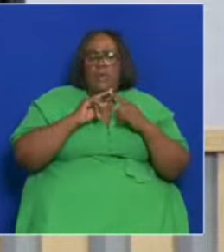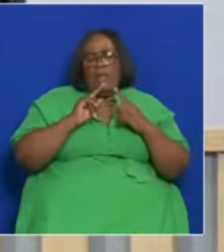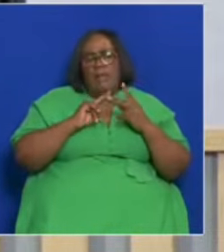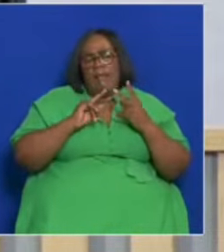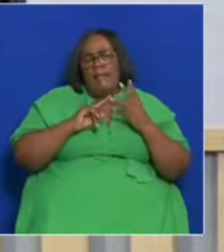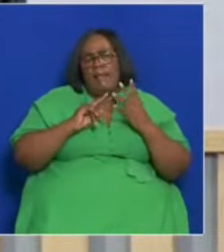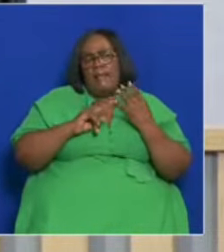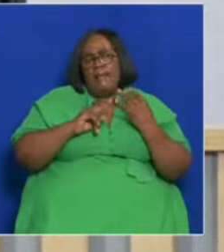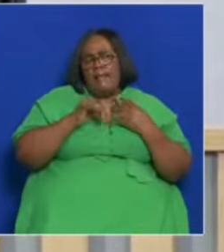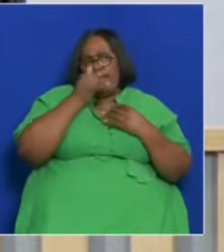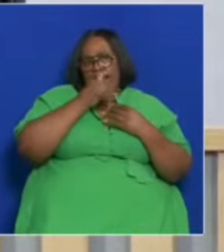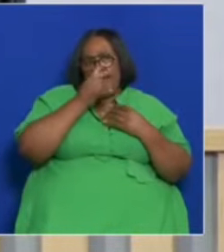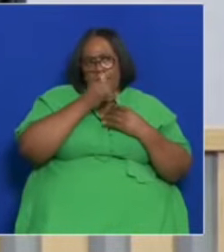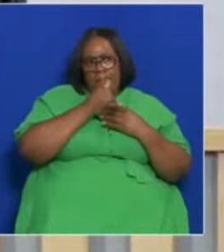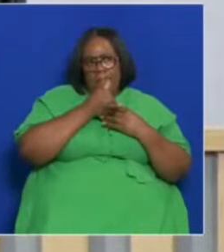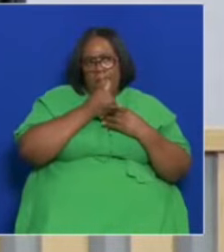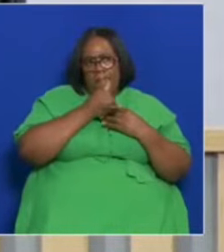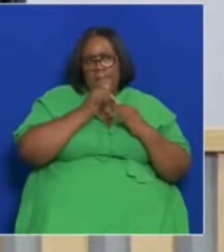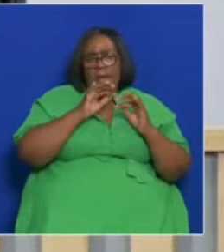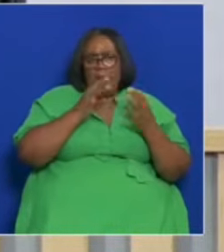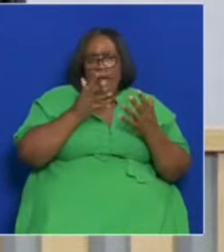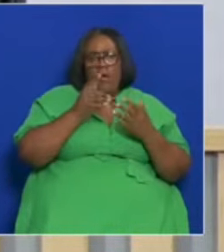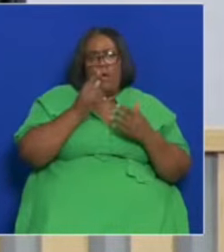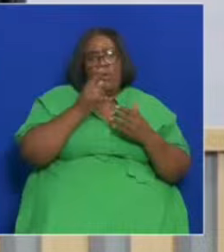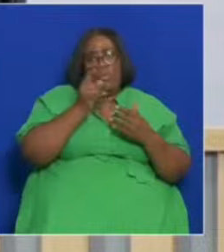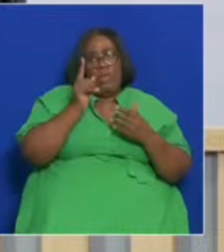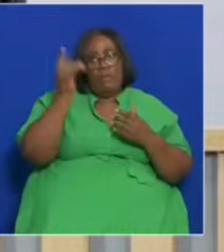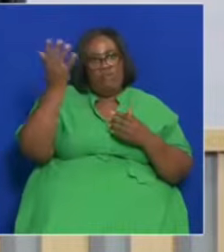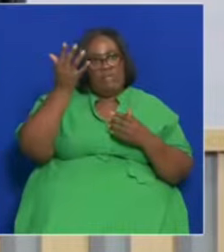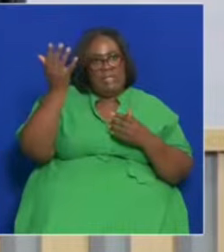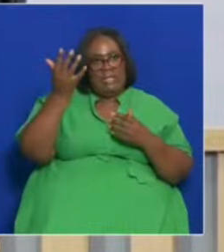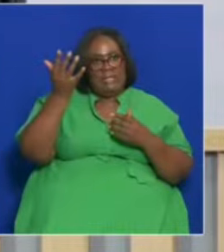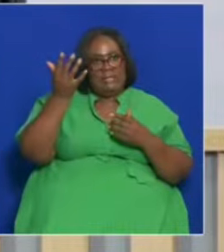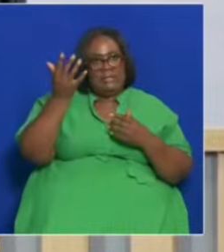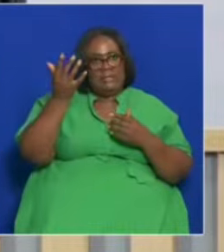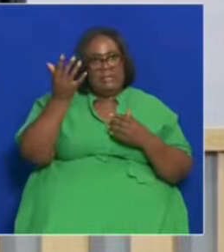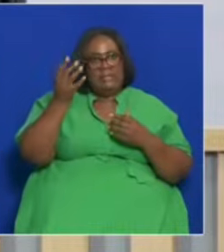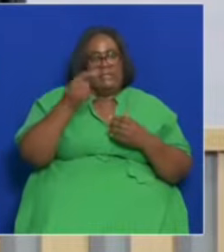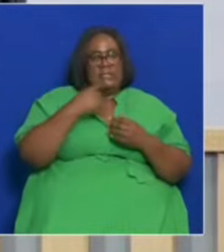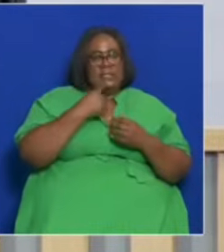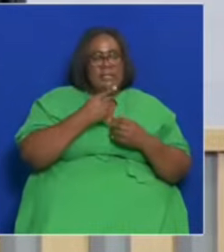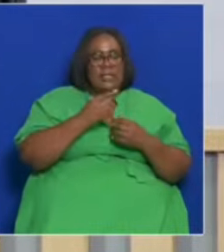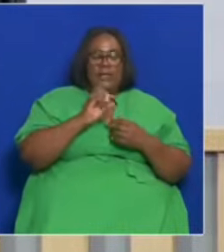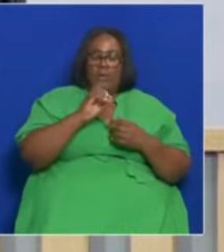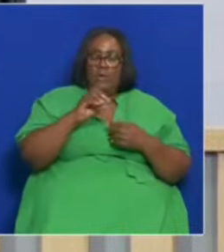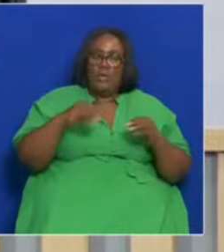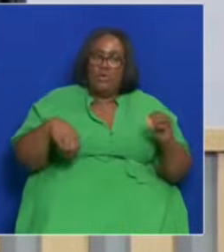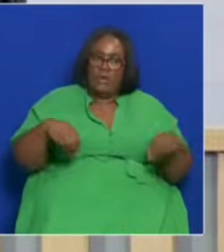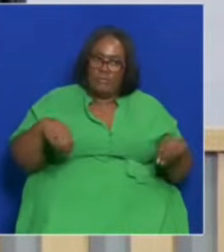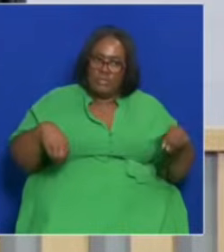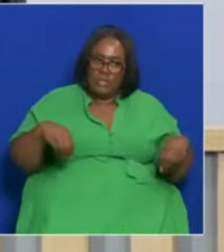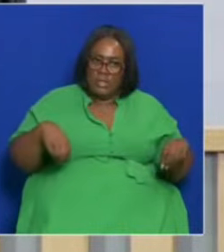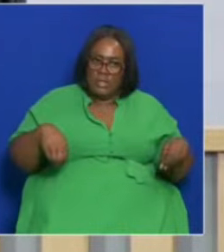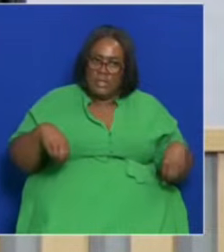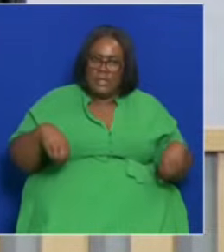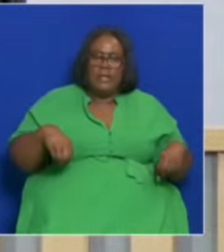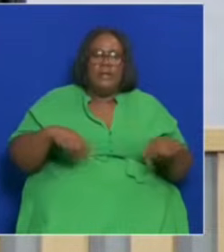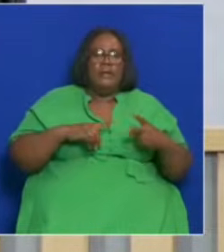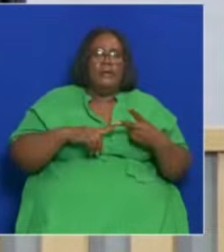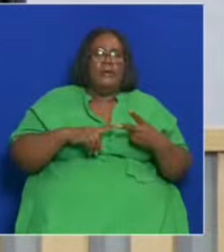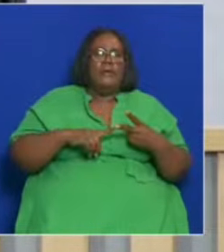how it was presented was that there is corruption, manipulation of